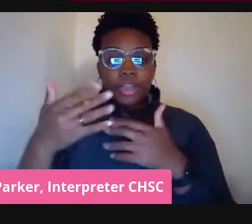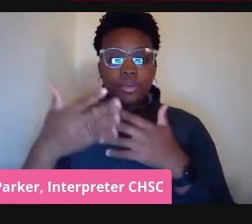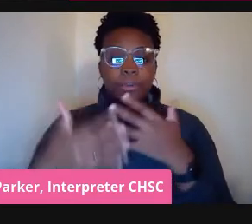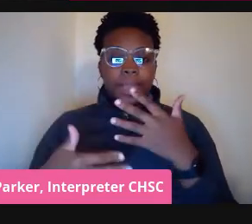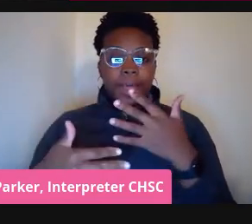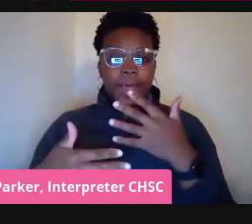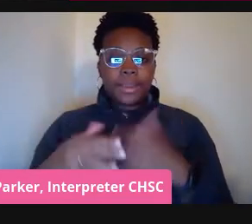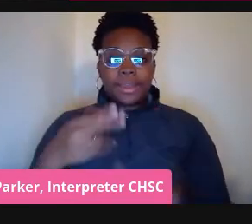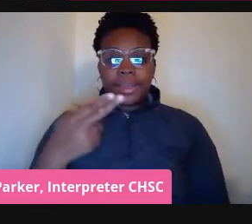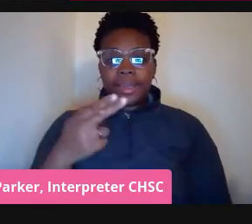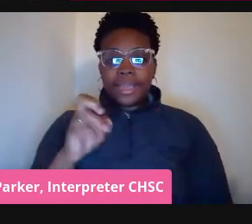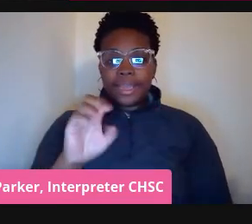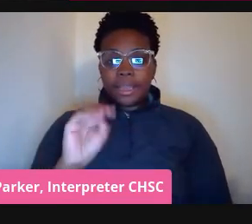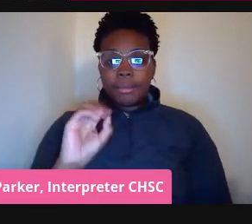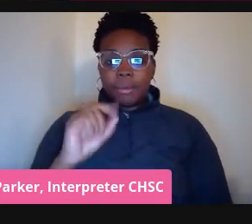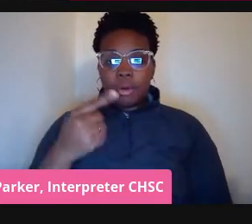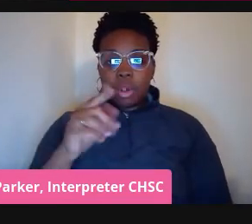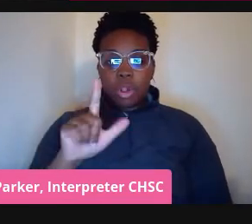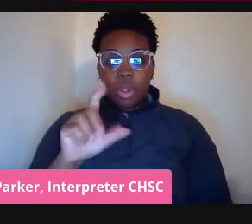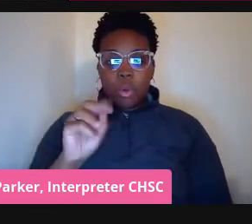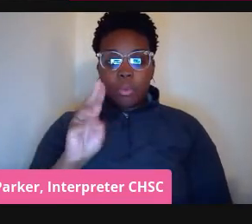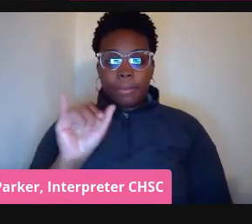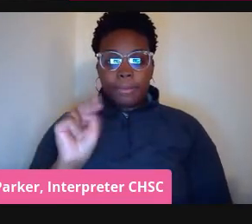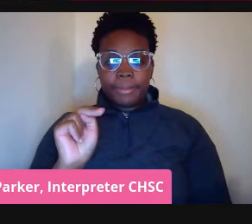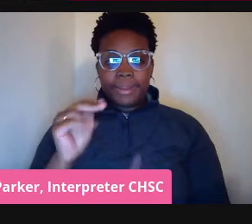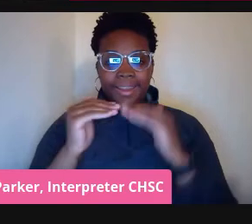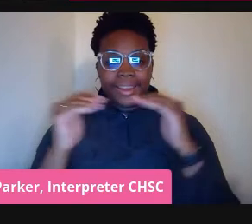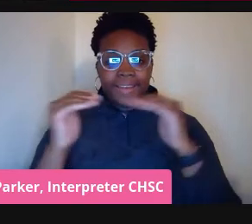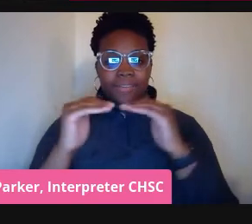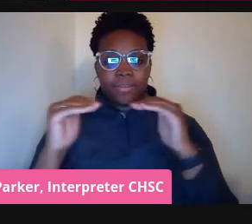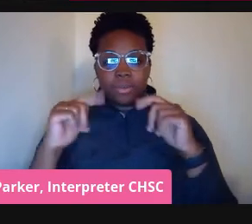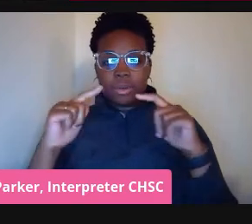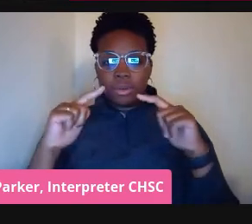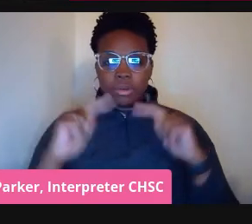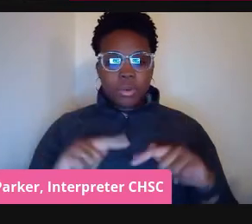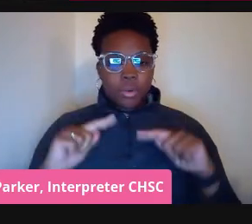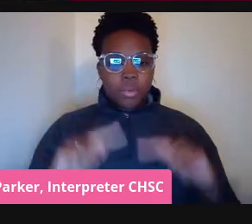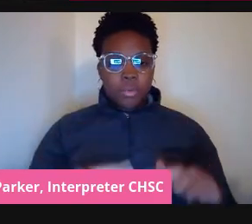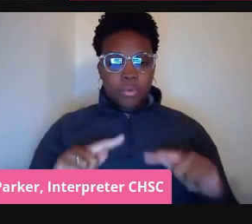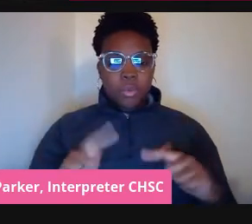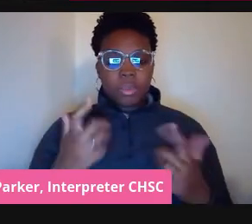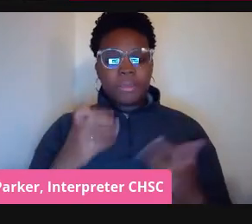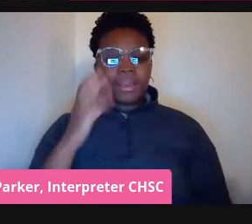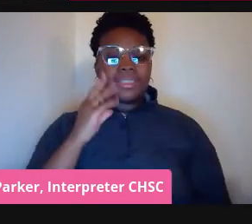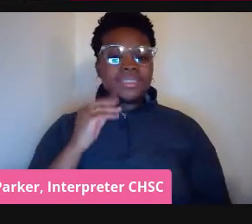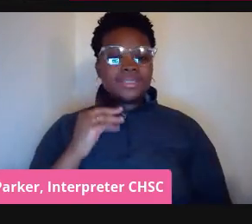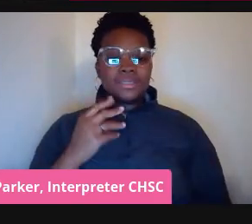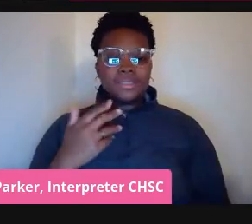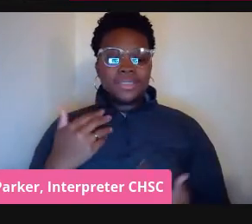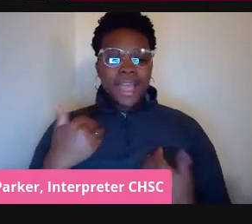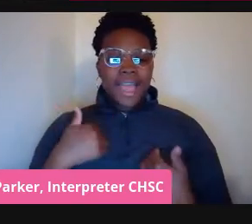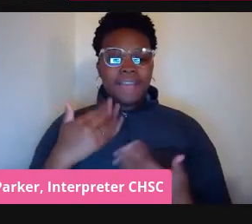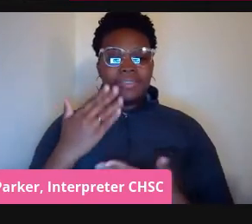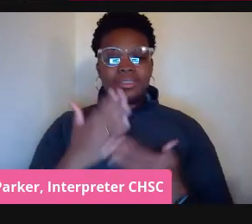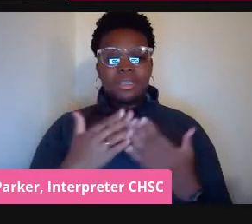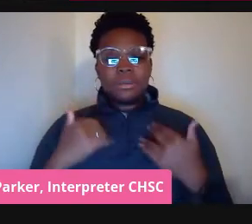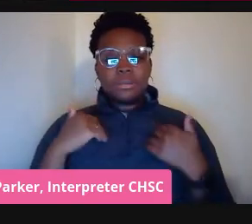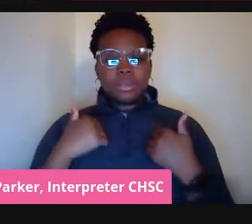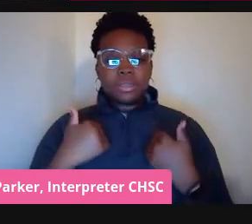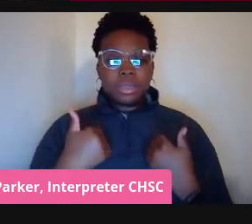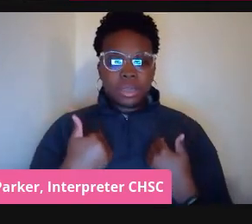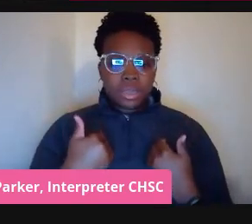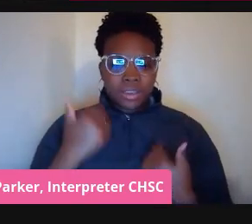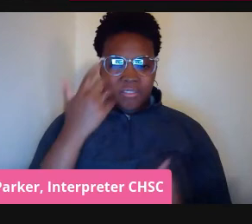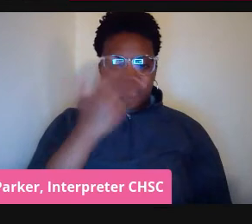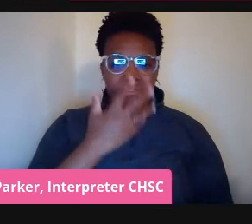your hemoglobin levels are low. And so you might experience some fatigue. You might look a little